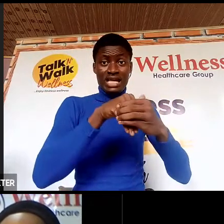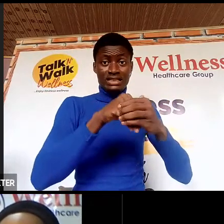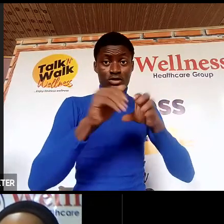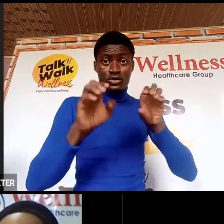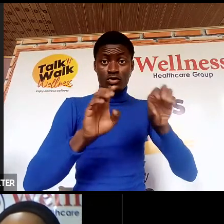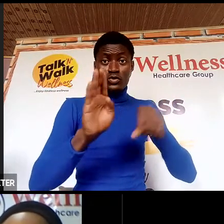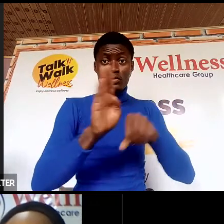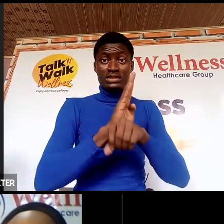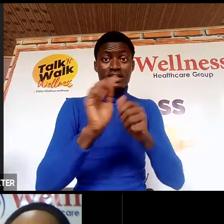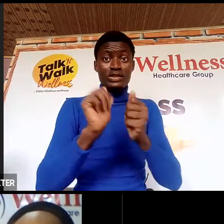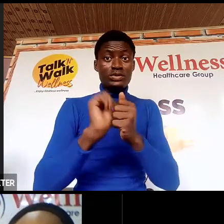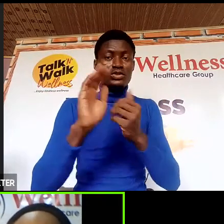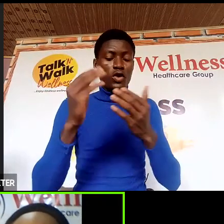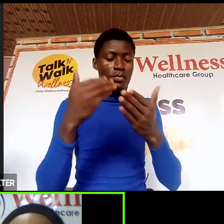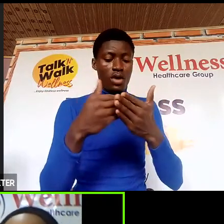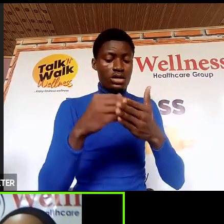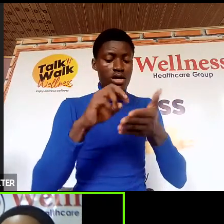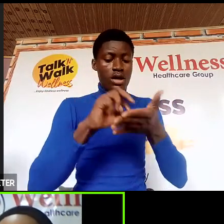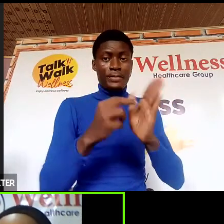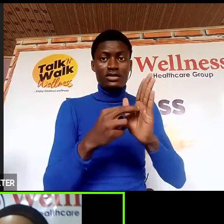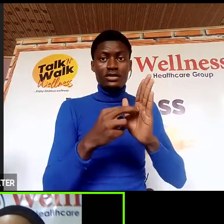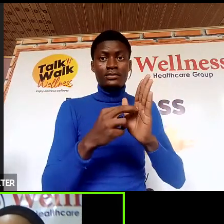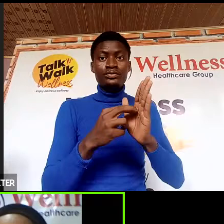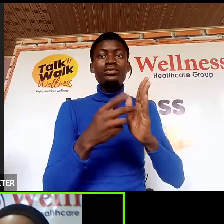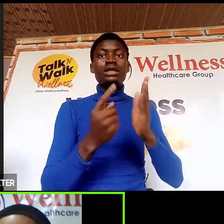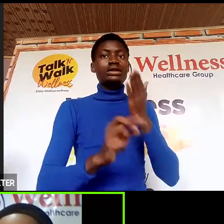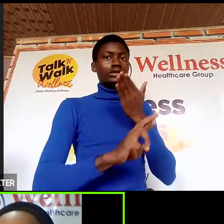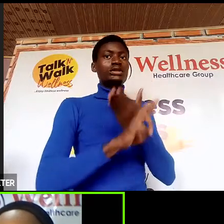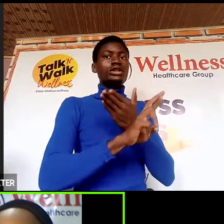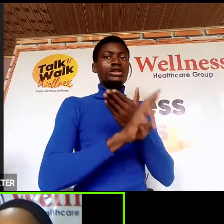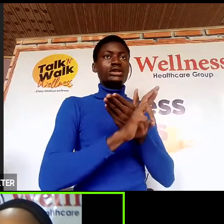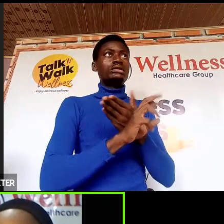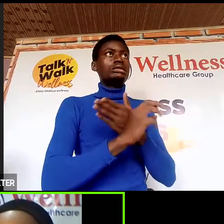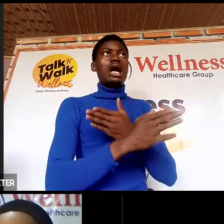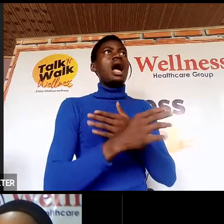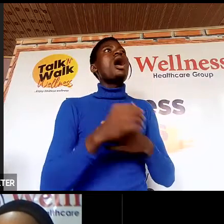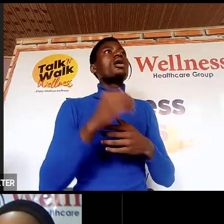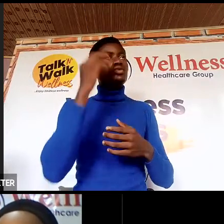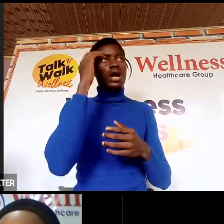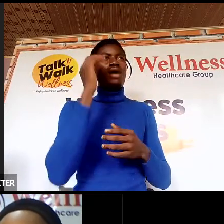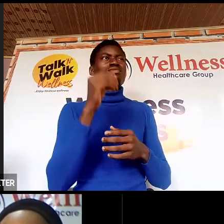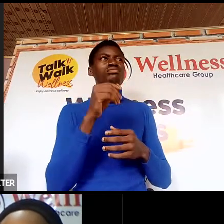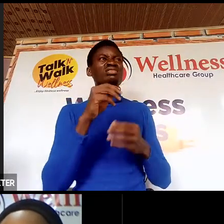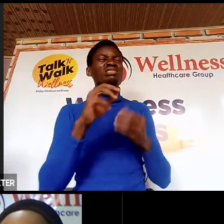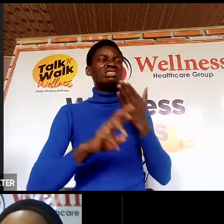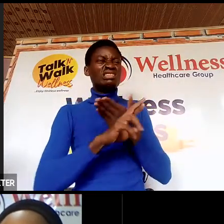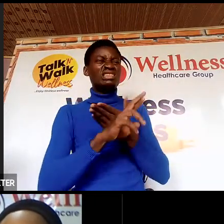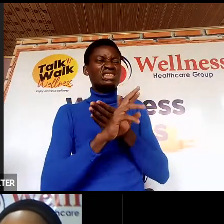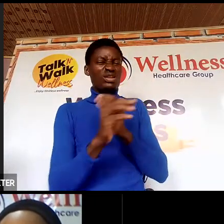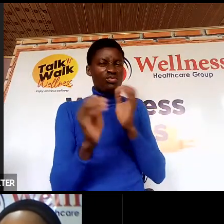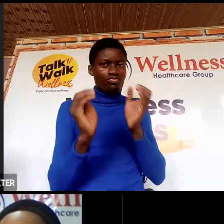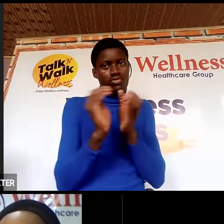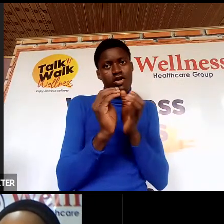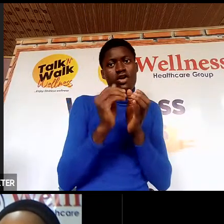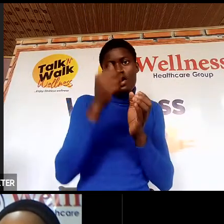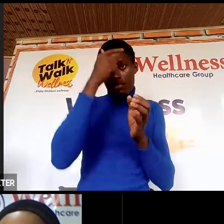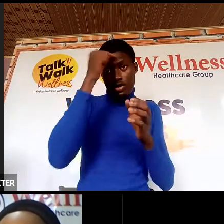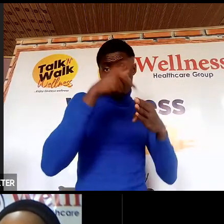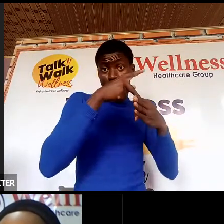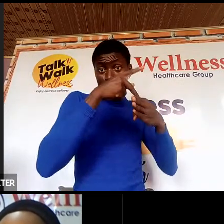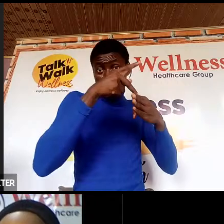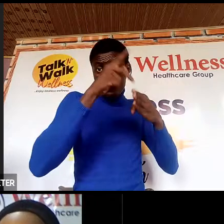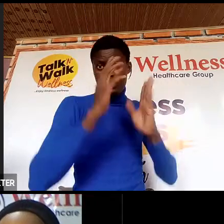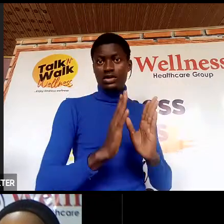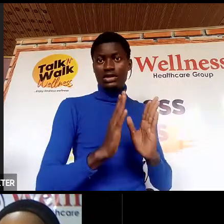managed. So it's handled by professionals. Like you have professionals in the health sector, you have professionals in the finance sector,